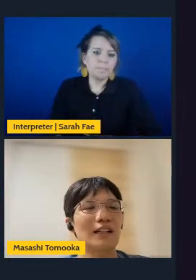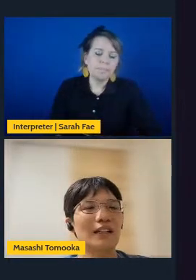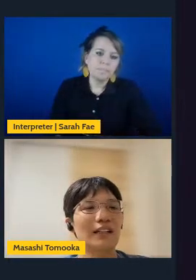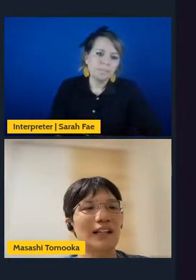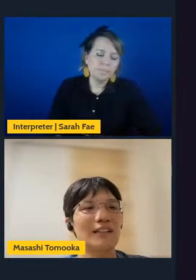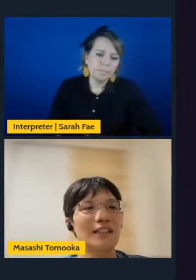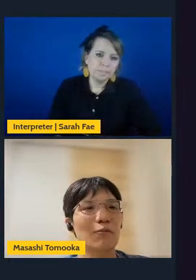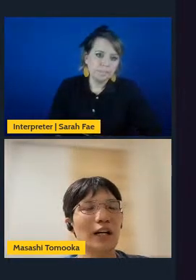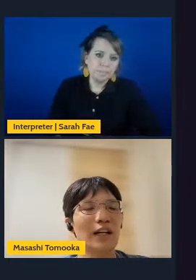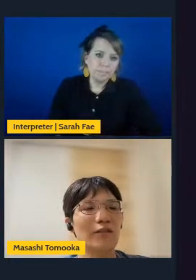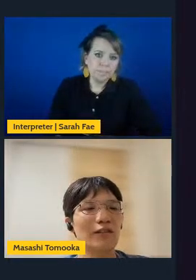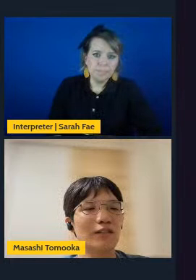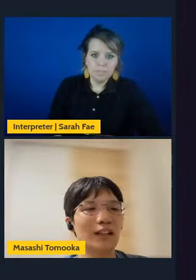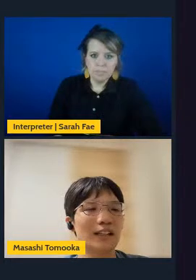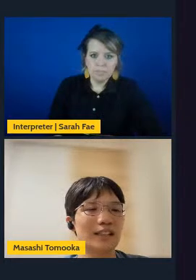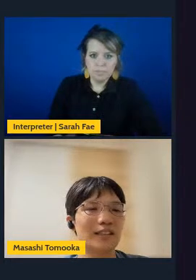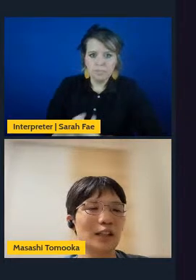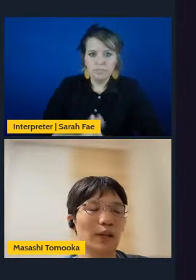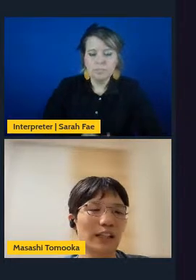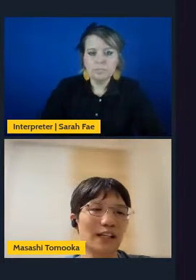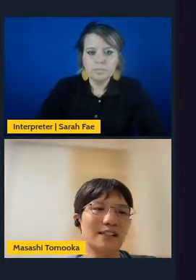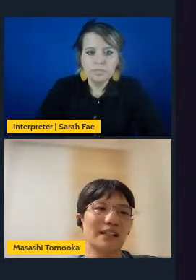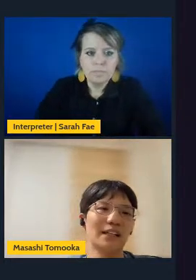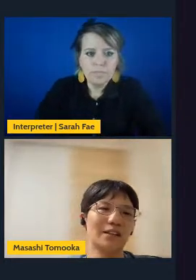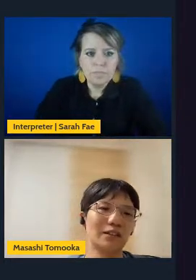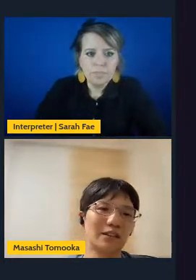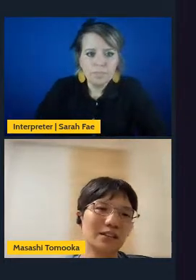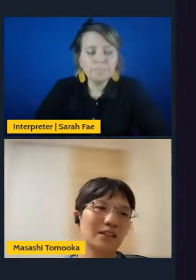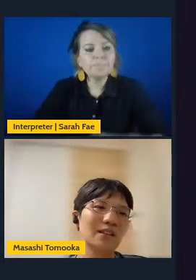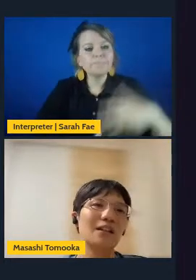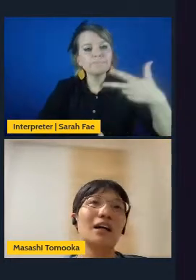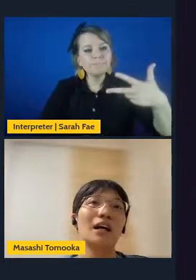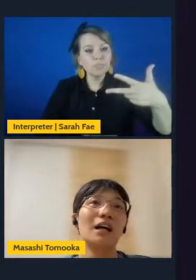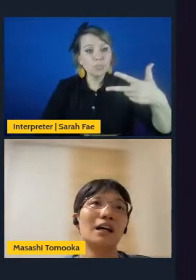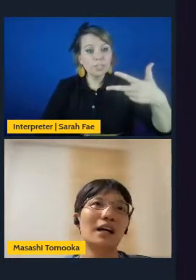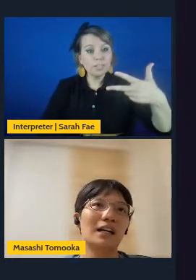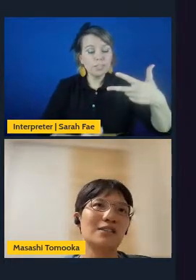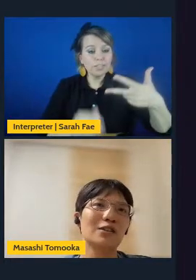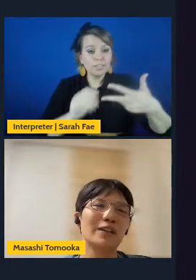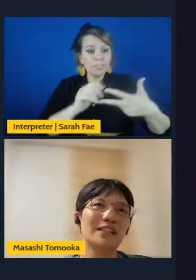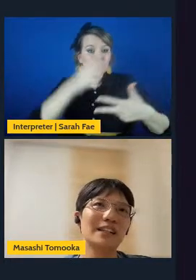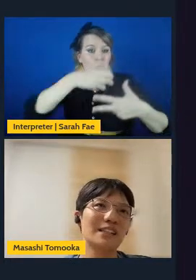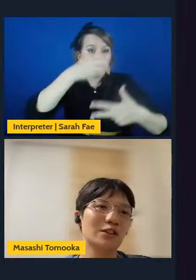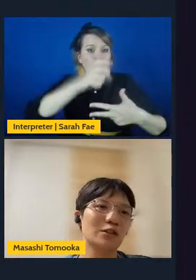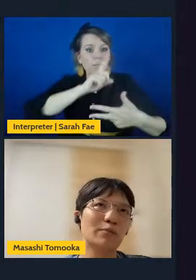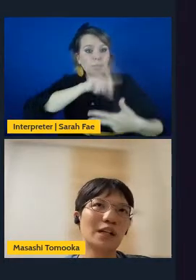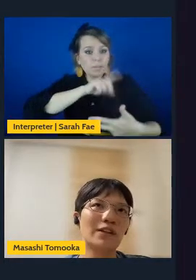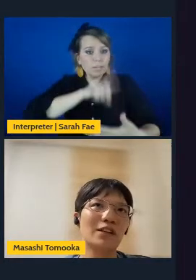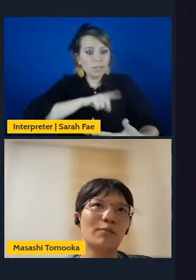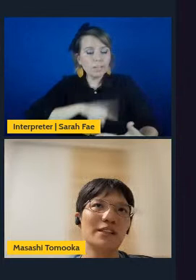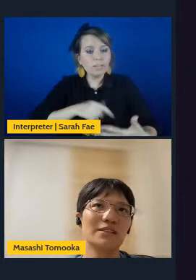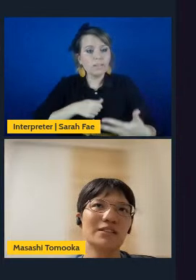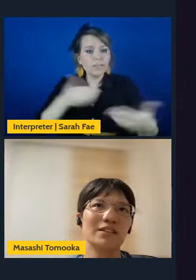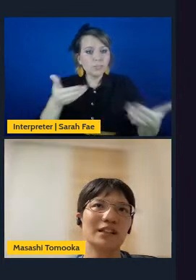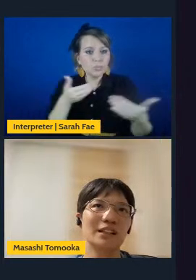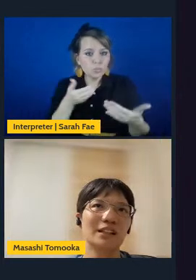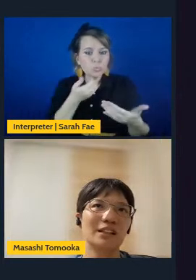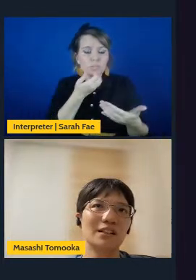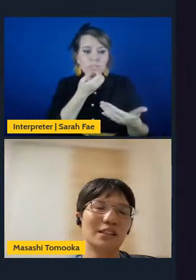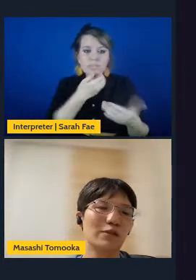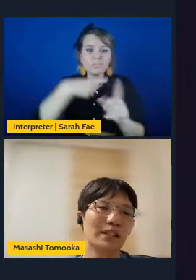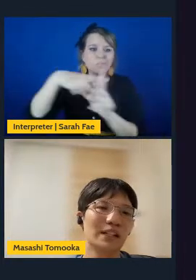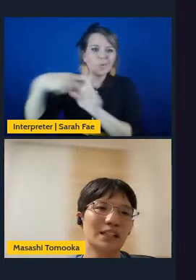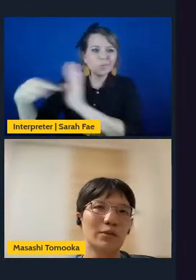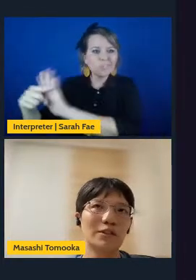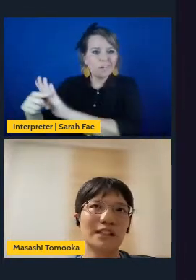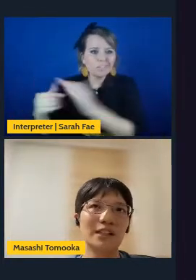So here is a summary for the 3 patterns I introduced. As always, there is no perfect method, and